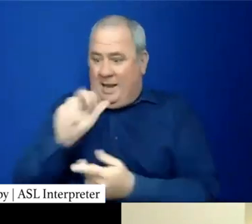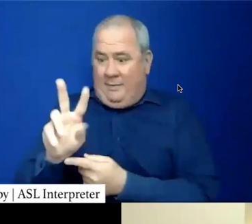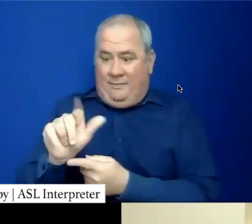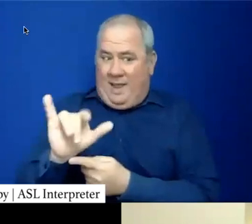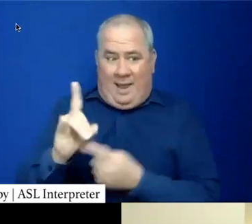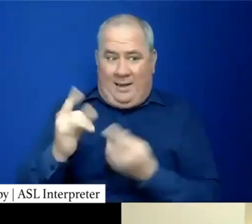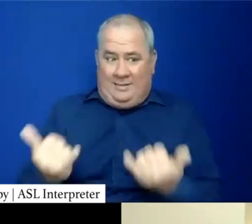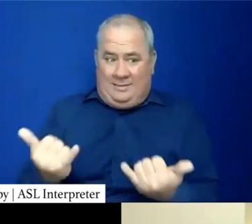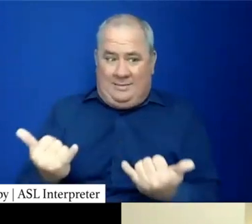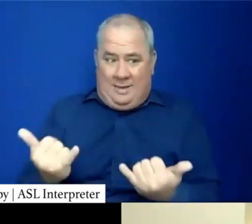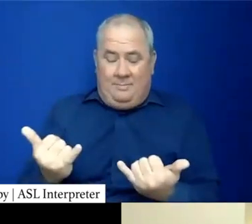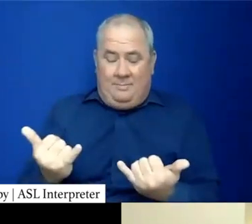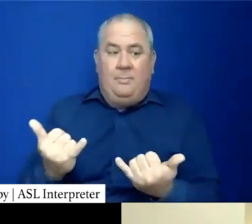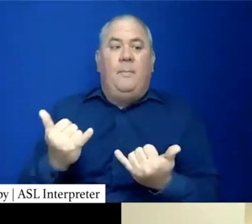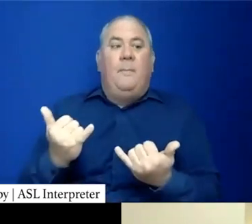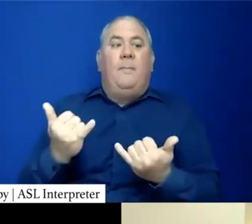not irrational.